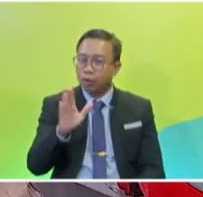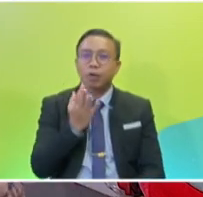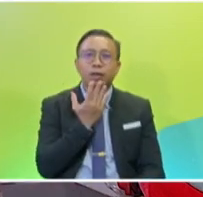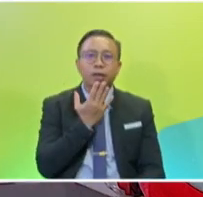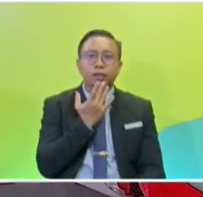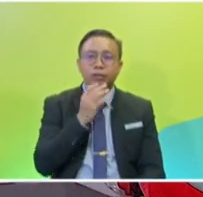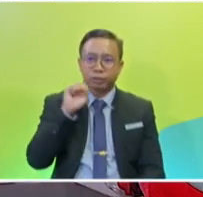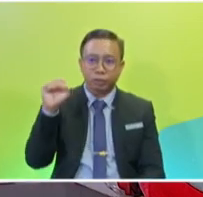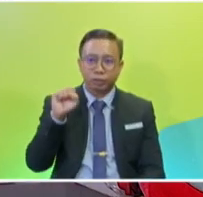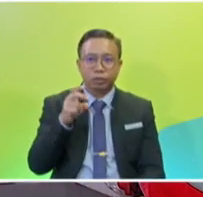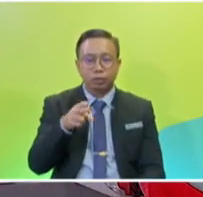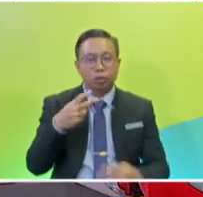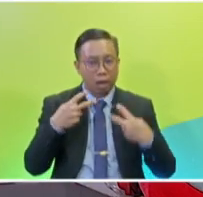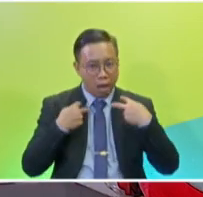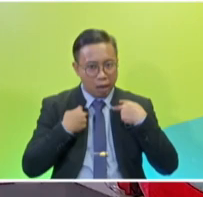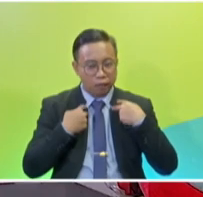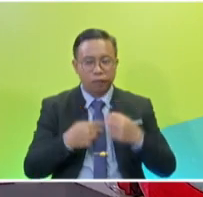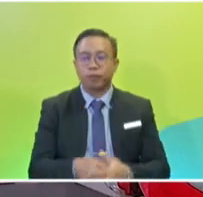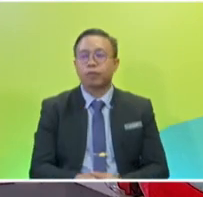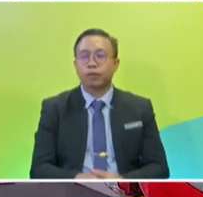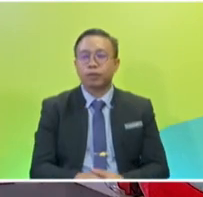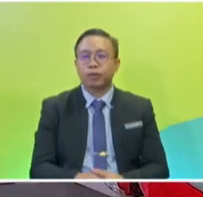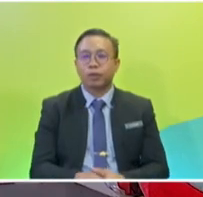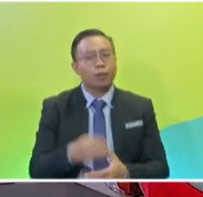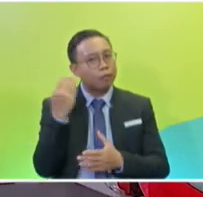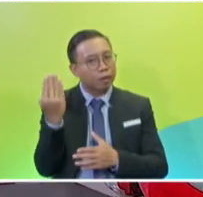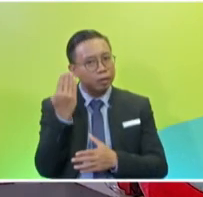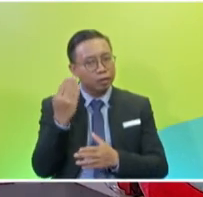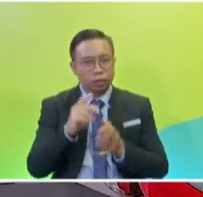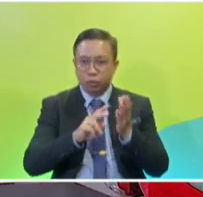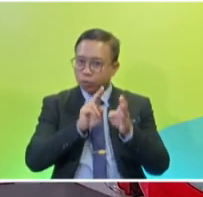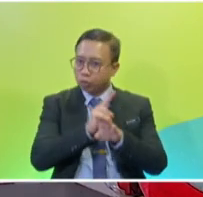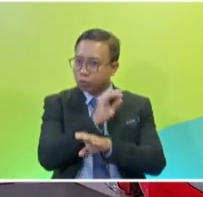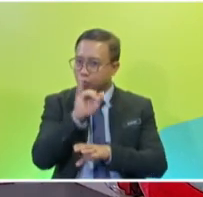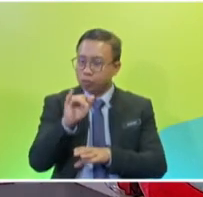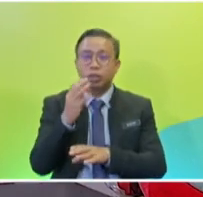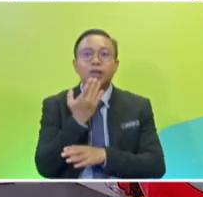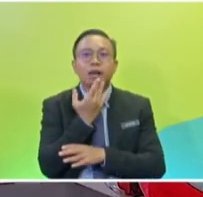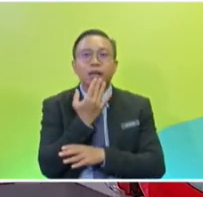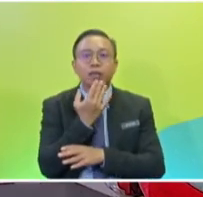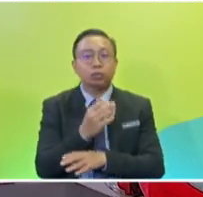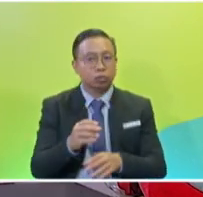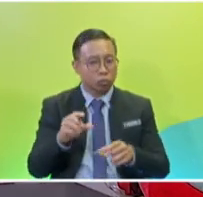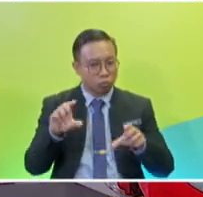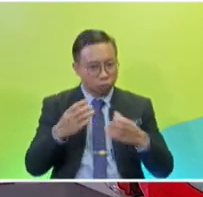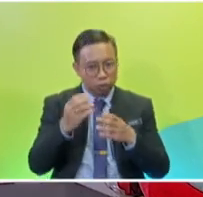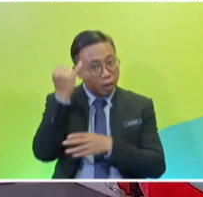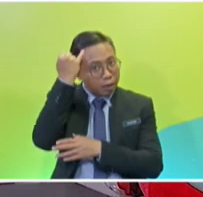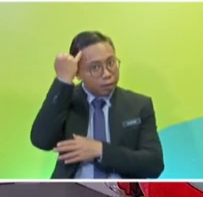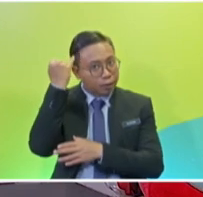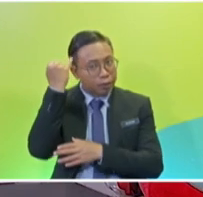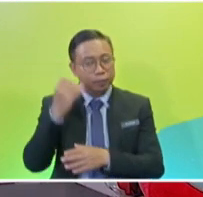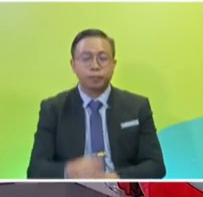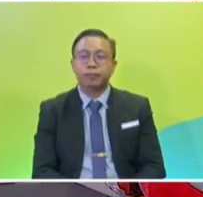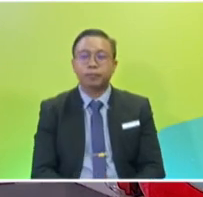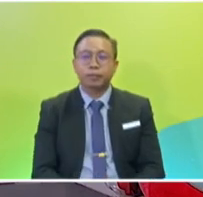Oh. So you have to be right. Familiar using the colors to generate your ideas later on. Mm-hmm. Okay,